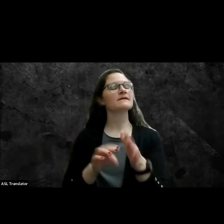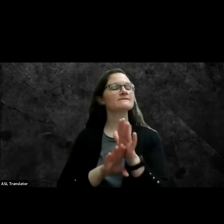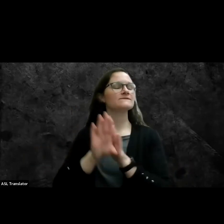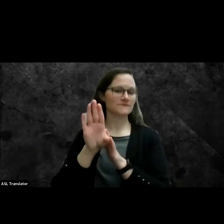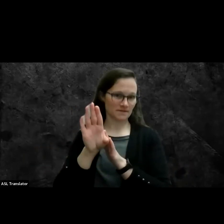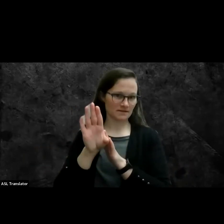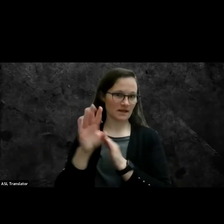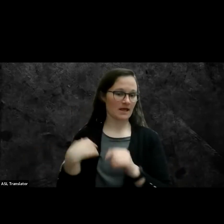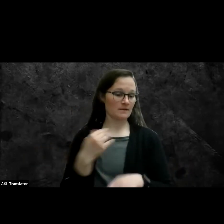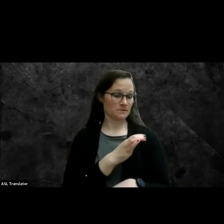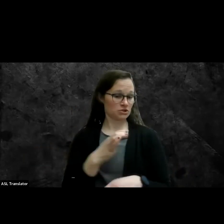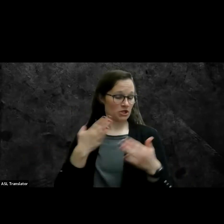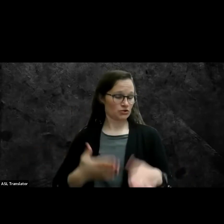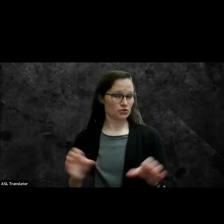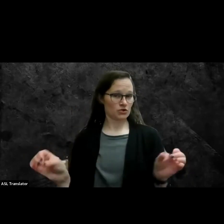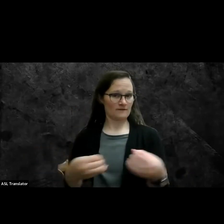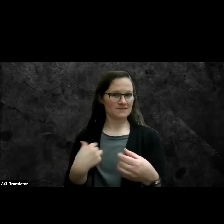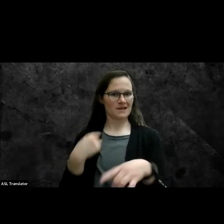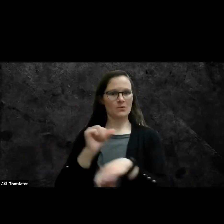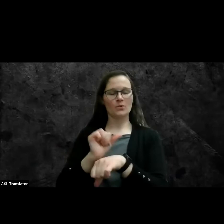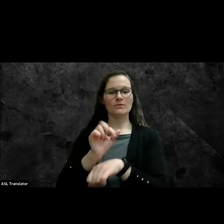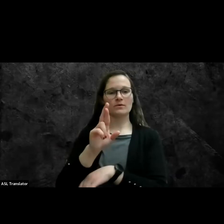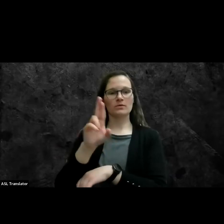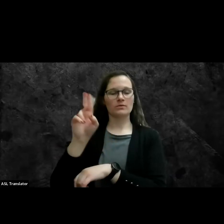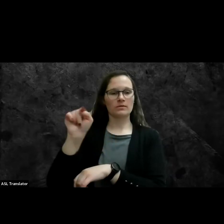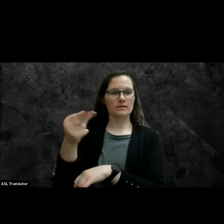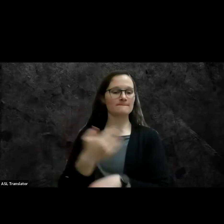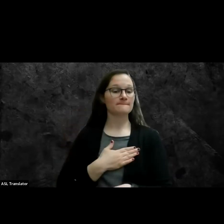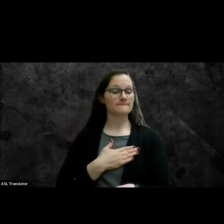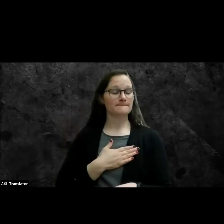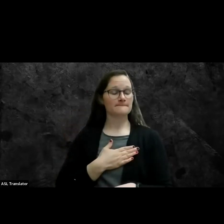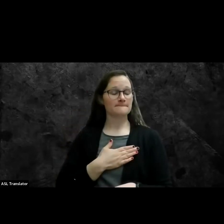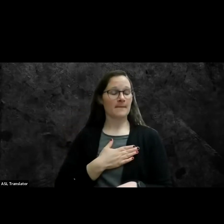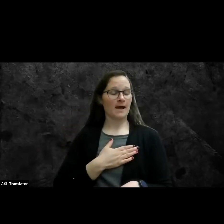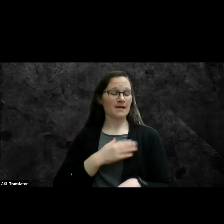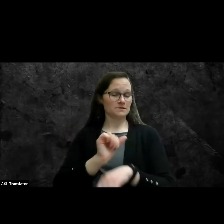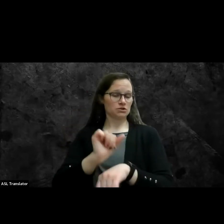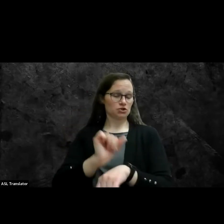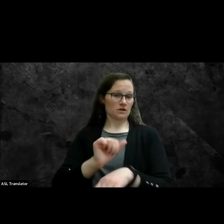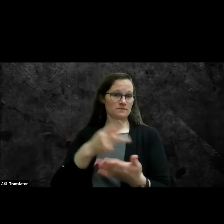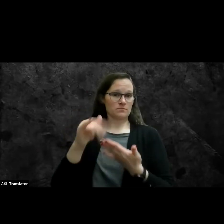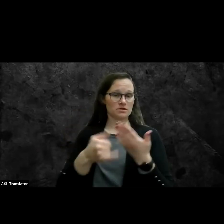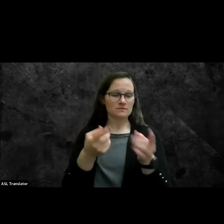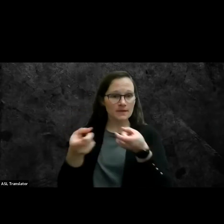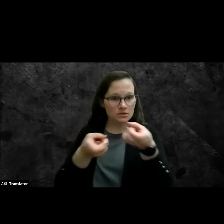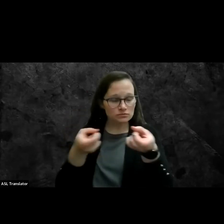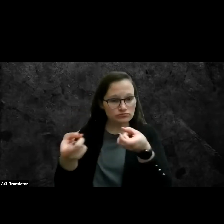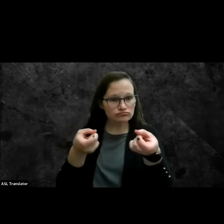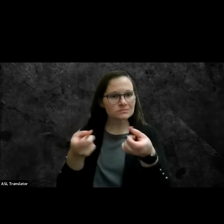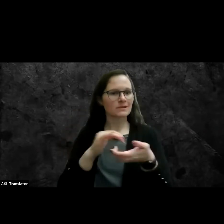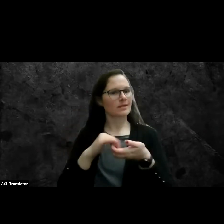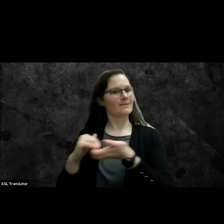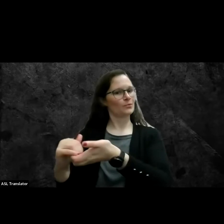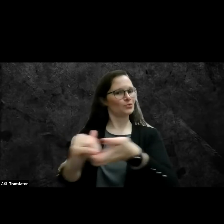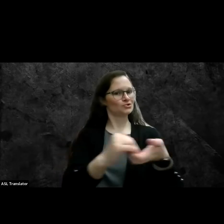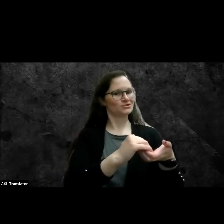of the Chancellor. I work directly with Ruth, and much of my job is project management, facilitation, and collaboration. So